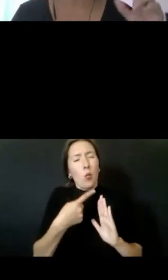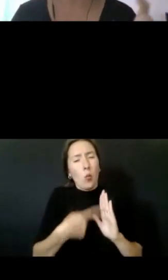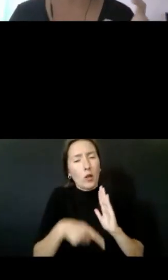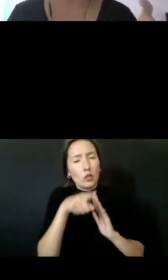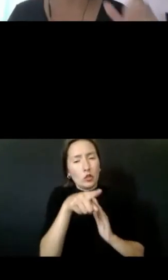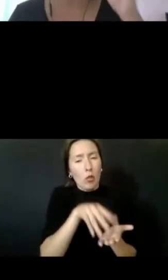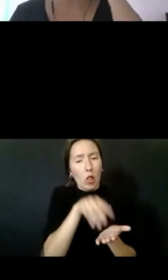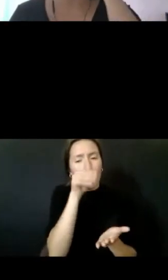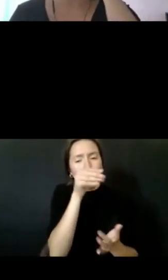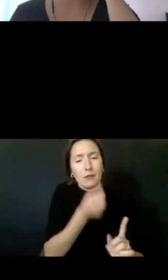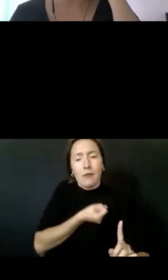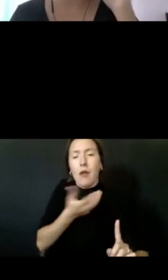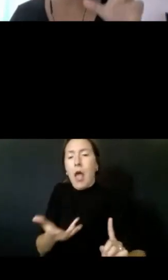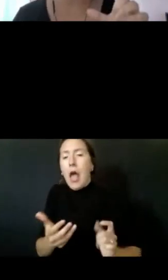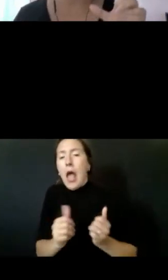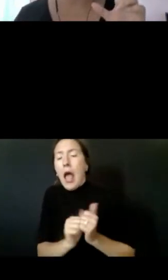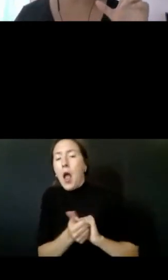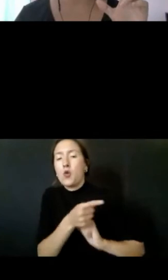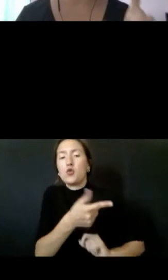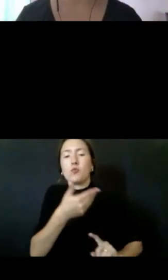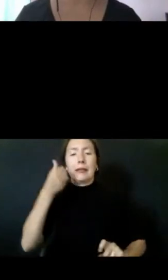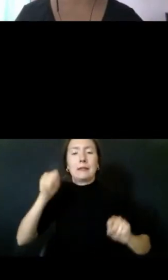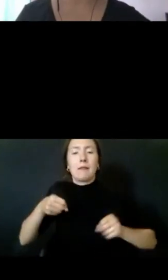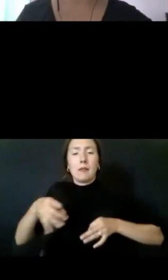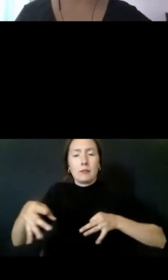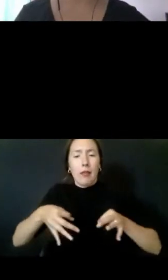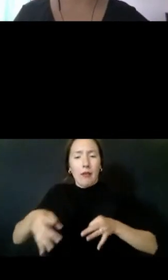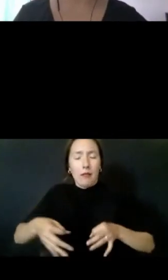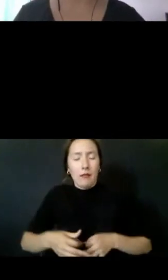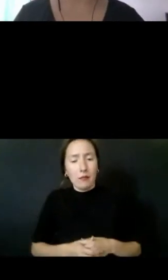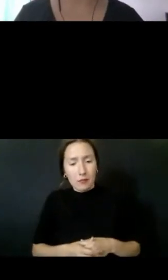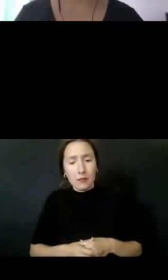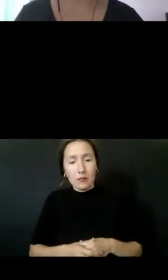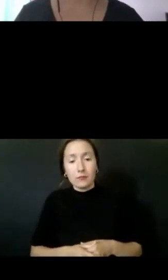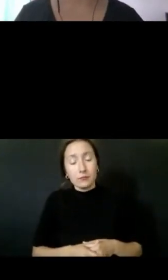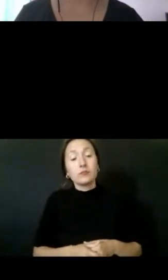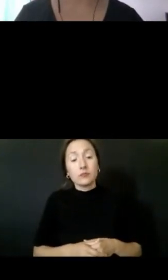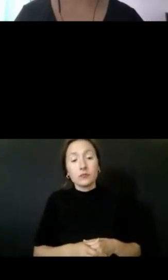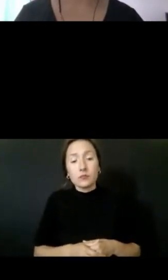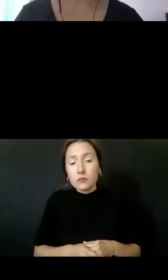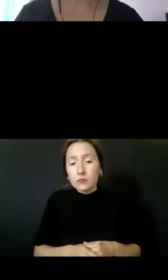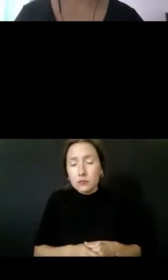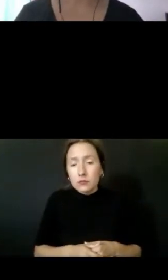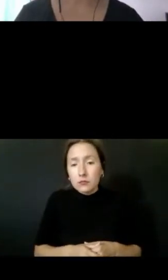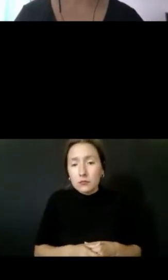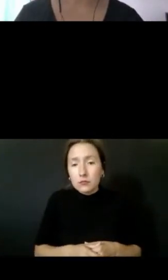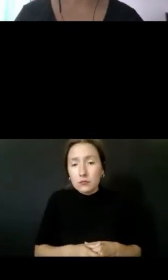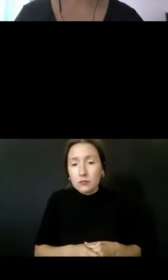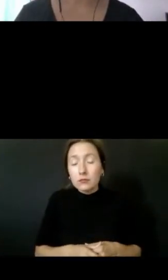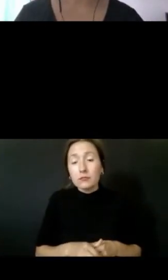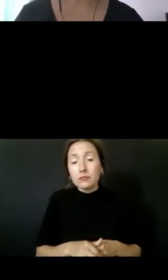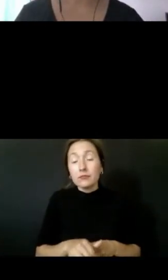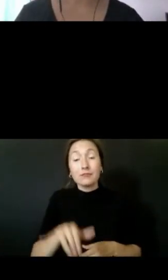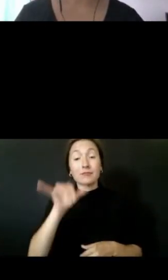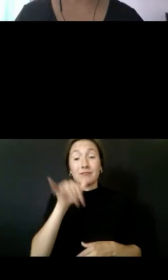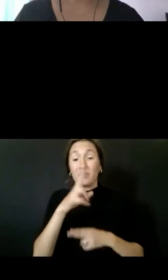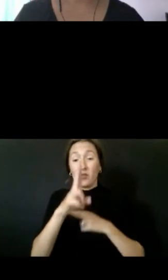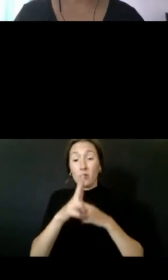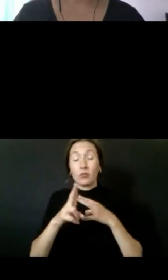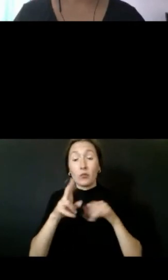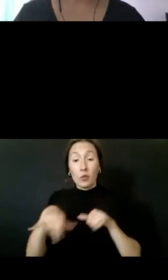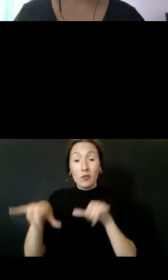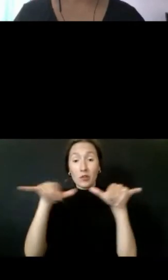and expression, which is, again, helping them give us options to tell us what they've learned and how they've learned it. And